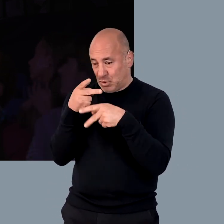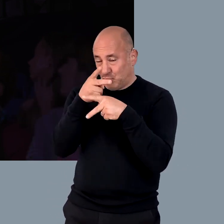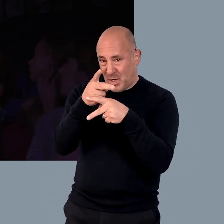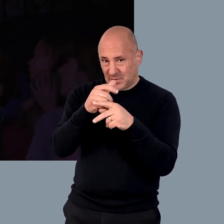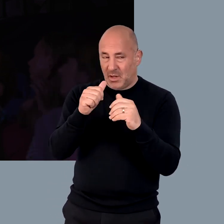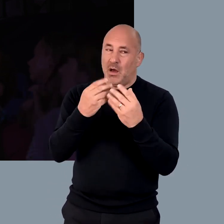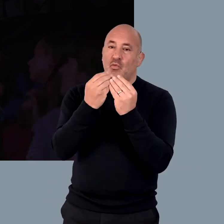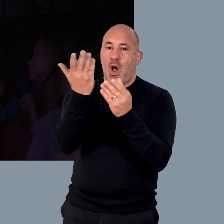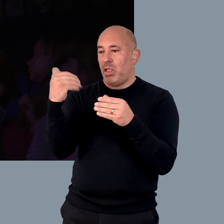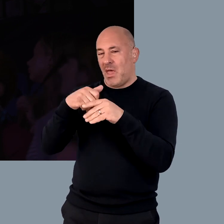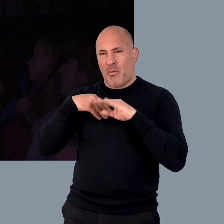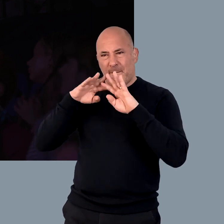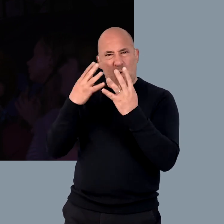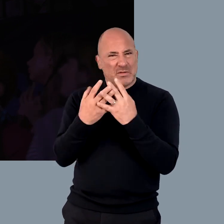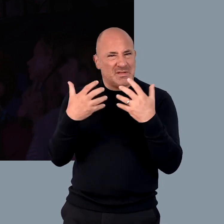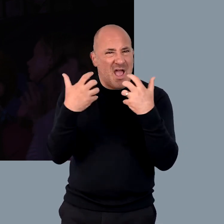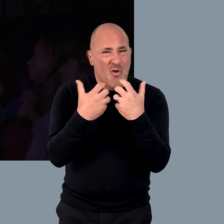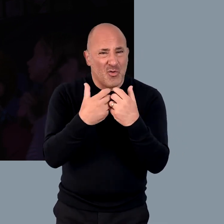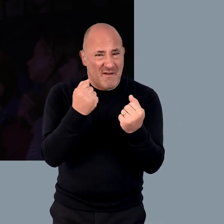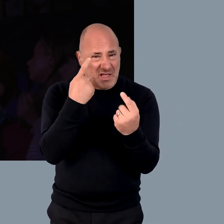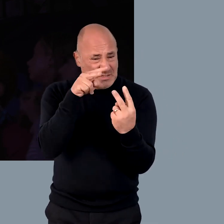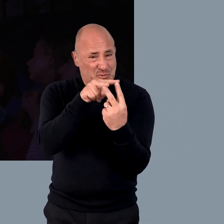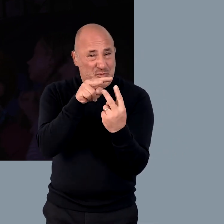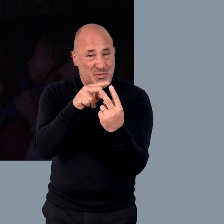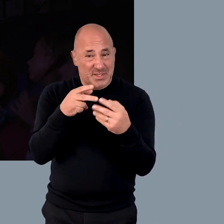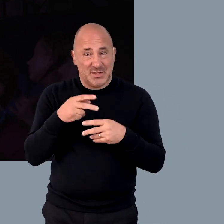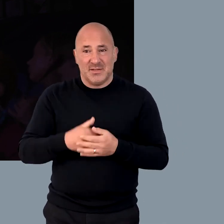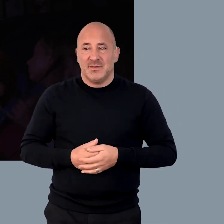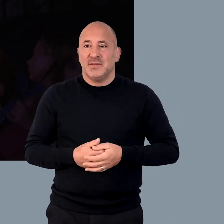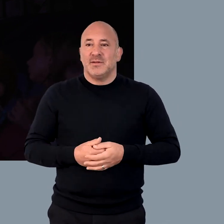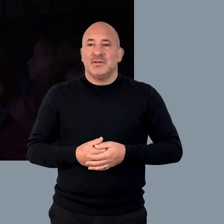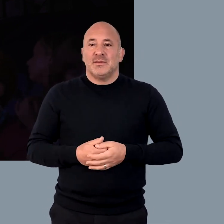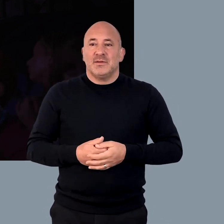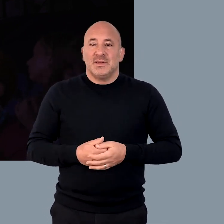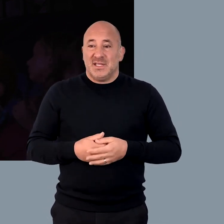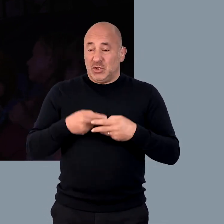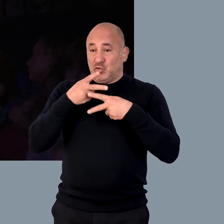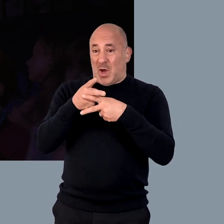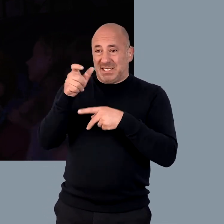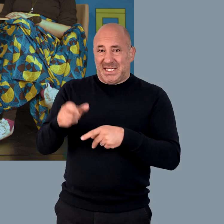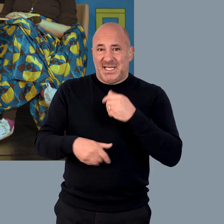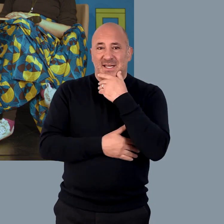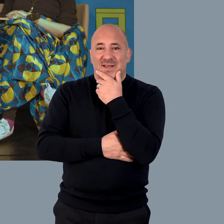forward. So any ideas about where to find kind of trustees that would be really helpful on a board?